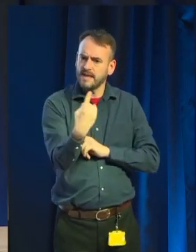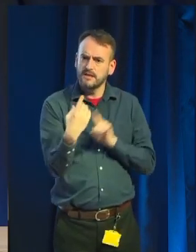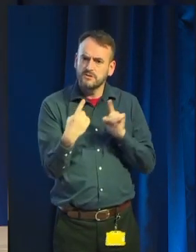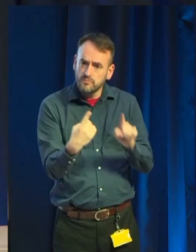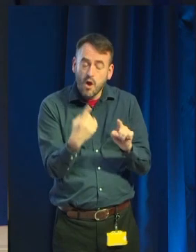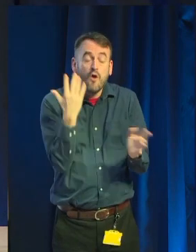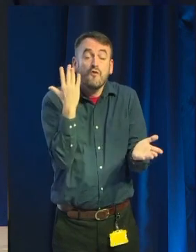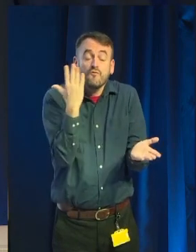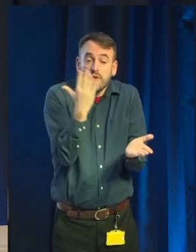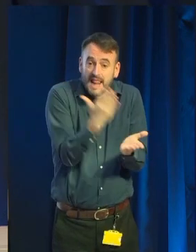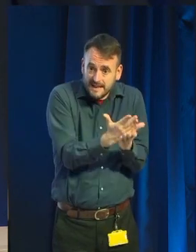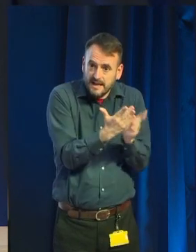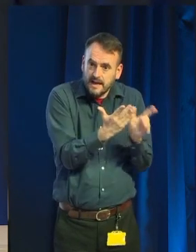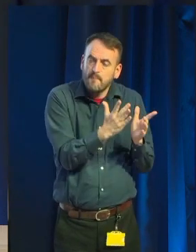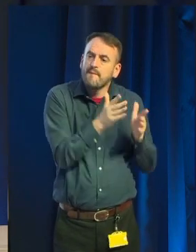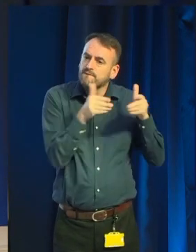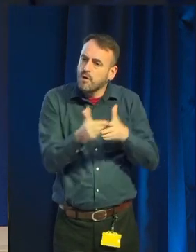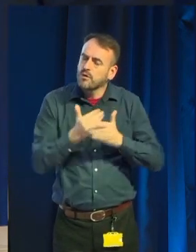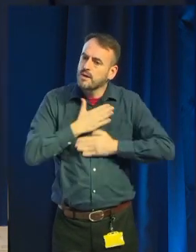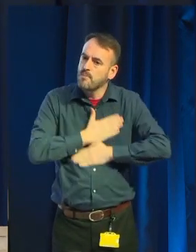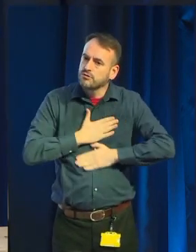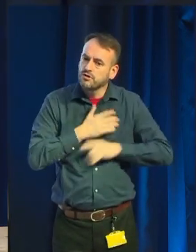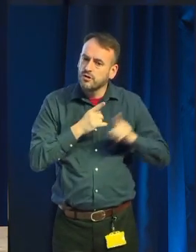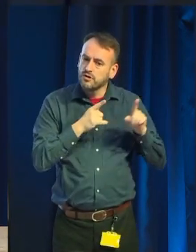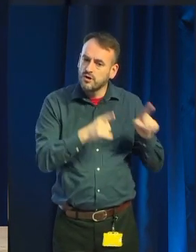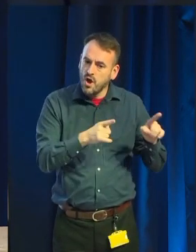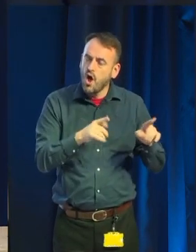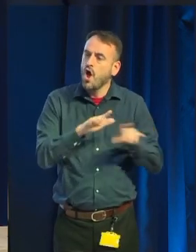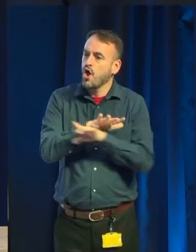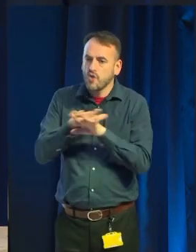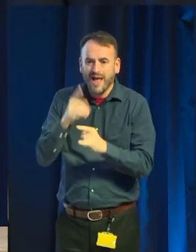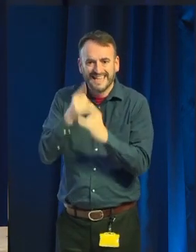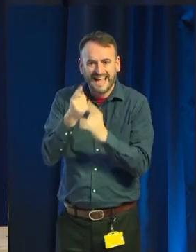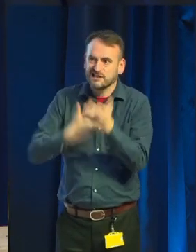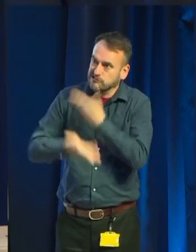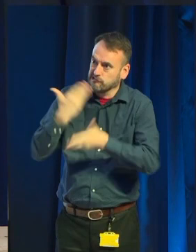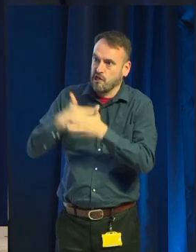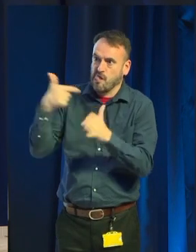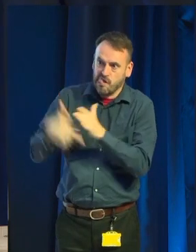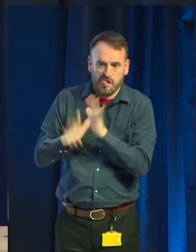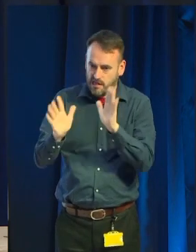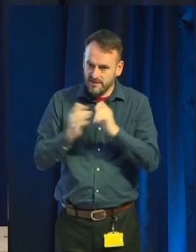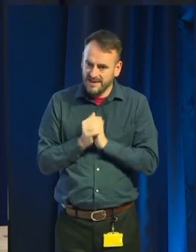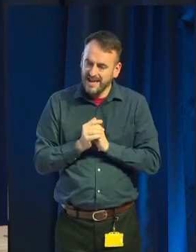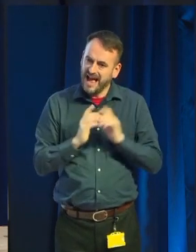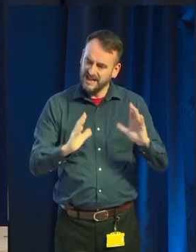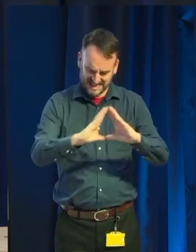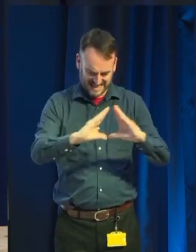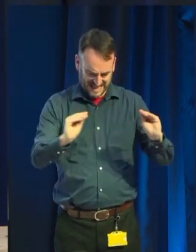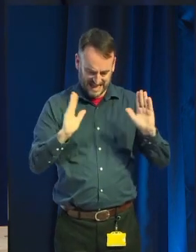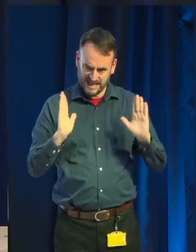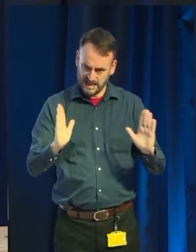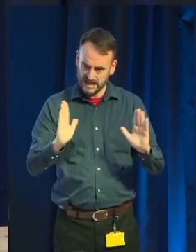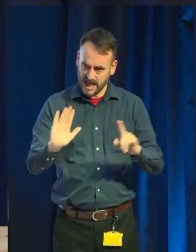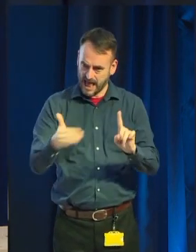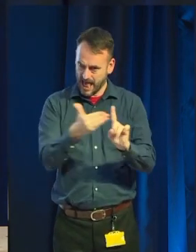on emotion rather than accurate description. The aim of this scene was first and foremost